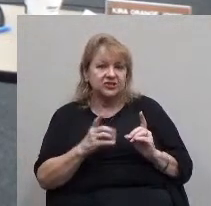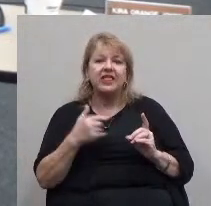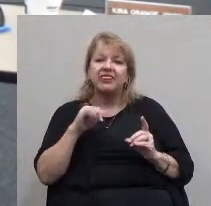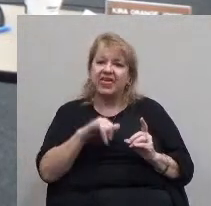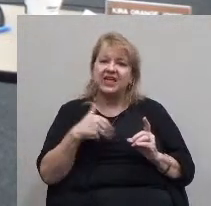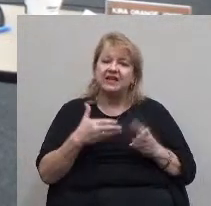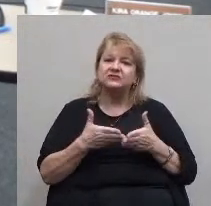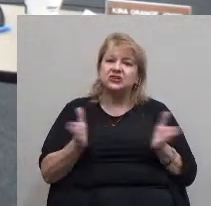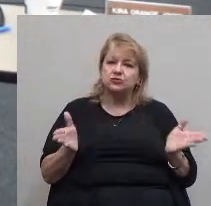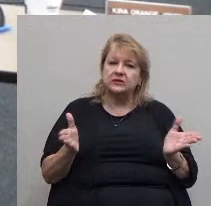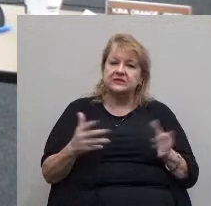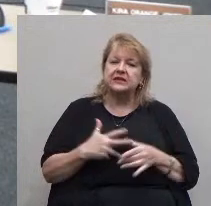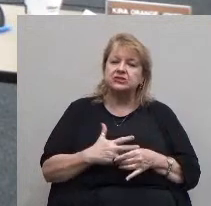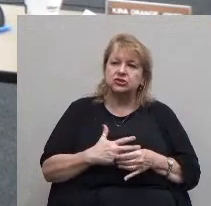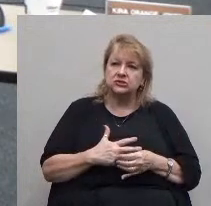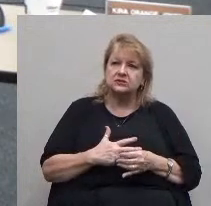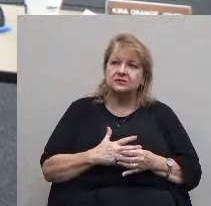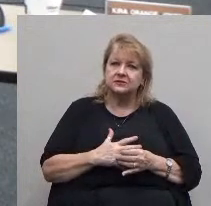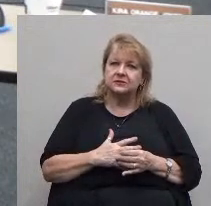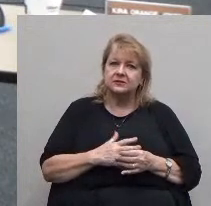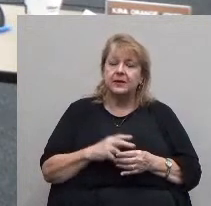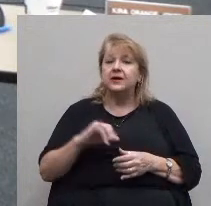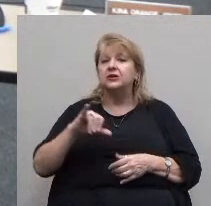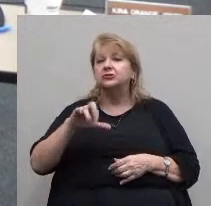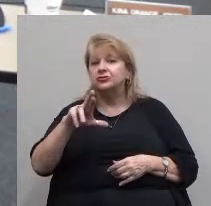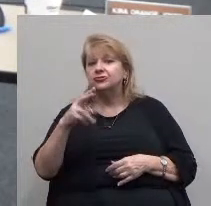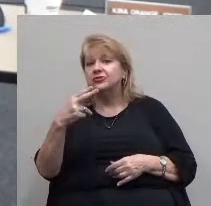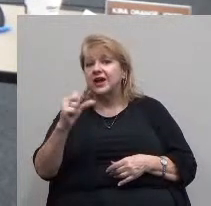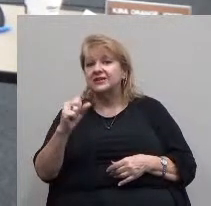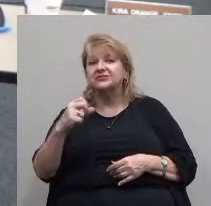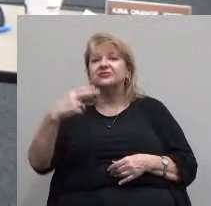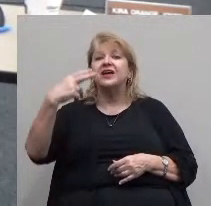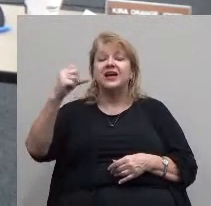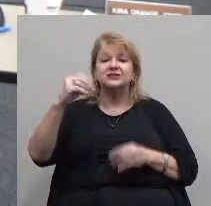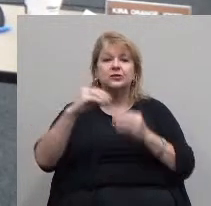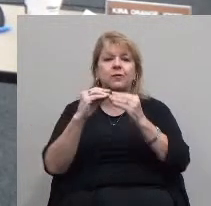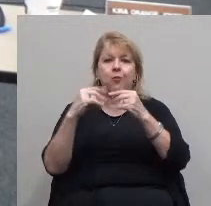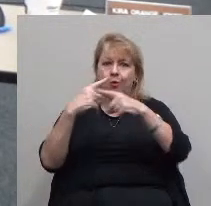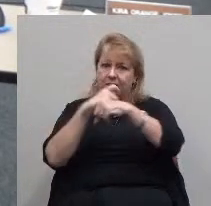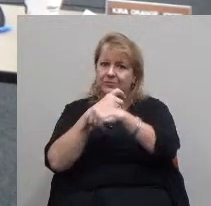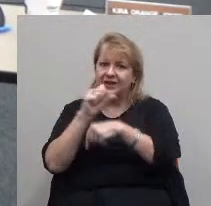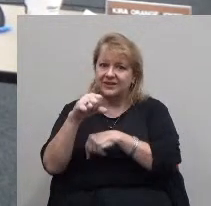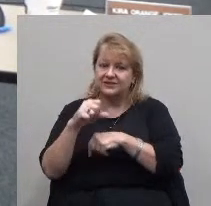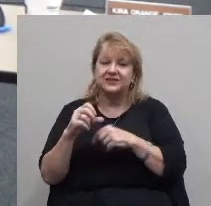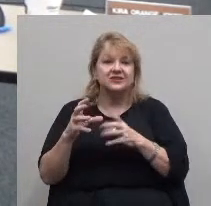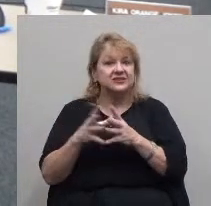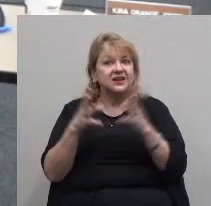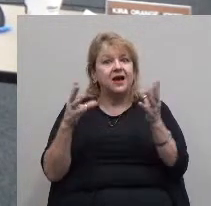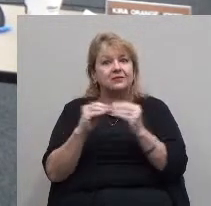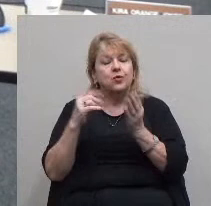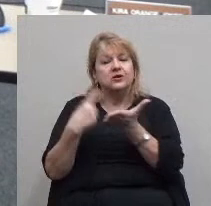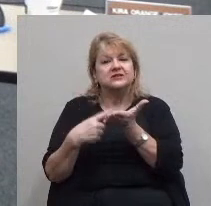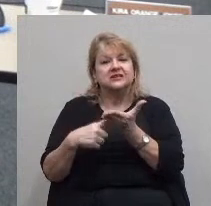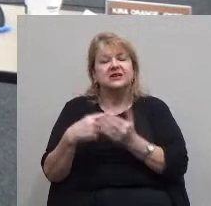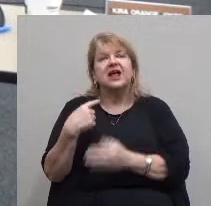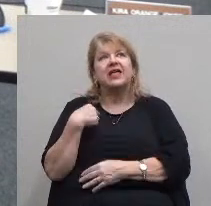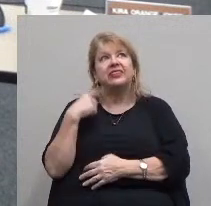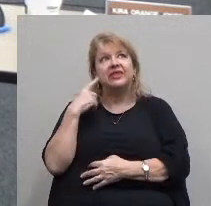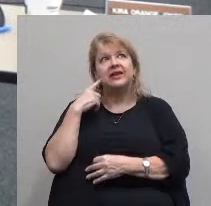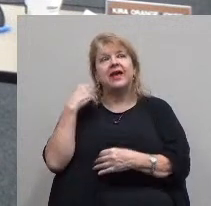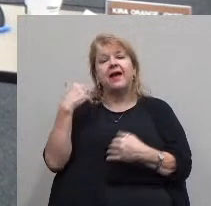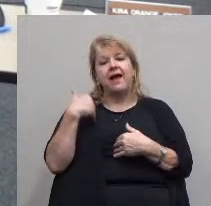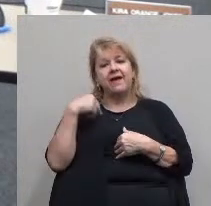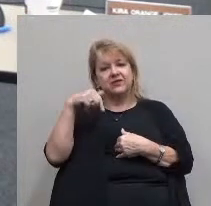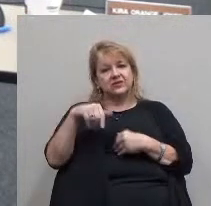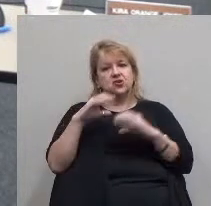generalization there. As they get into junior high and high school, it gets much more complicated. So we have a lot to talk about, but I definitely think